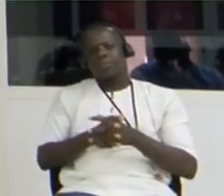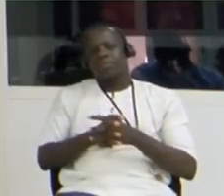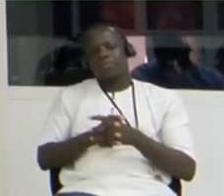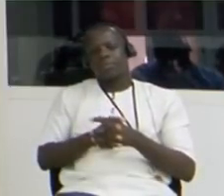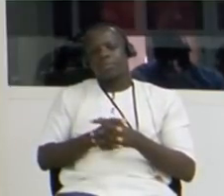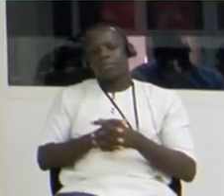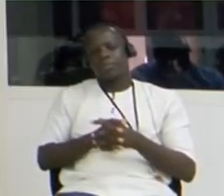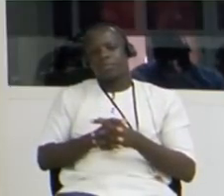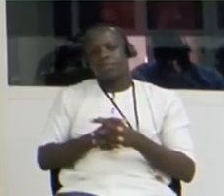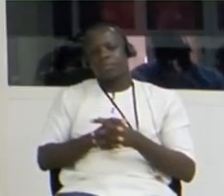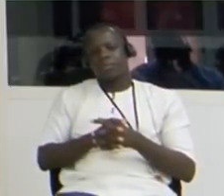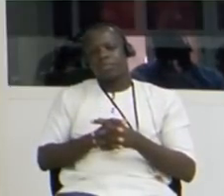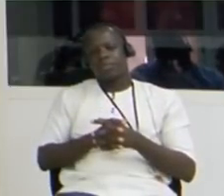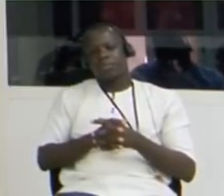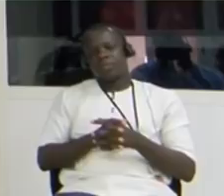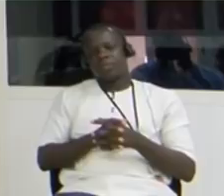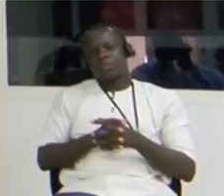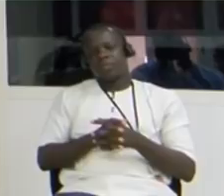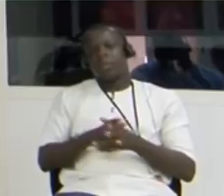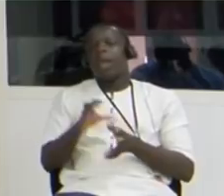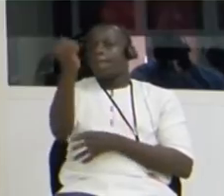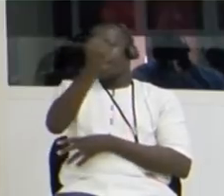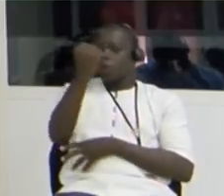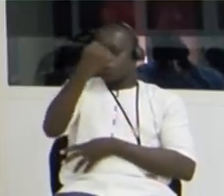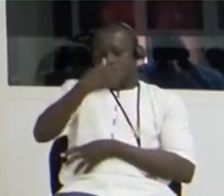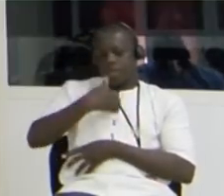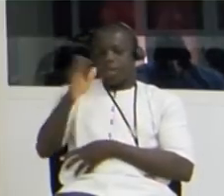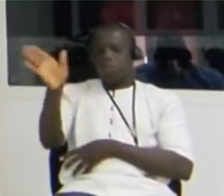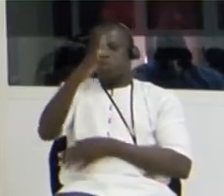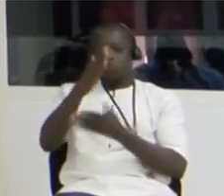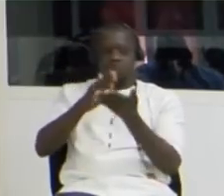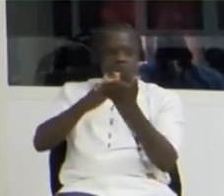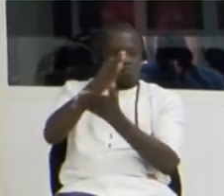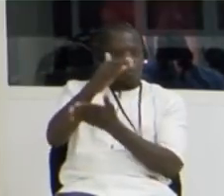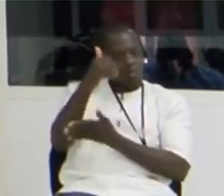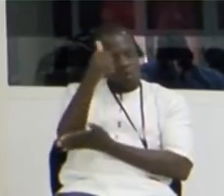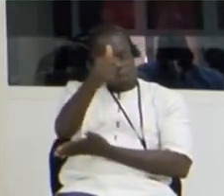through good women who